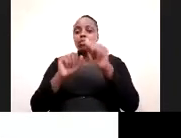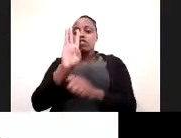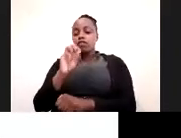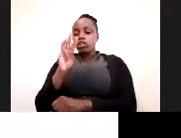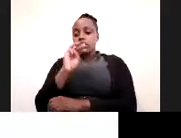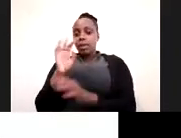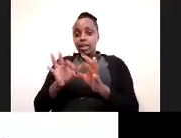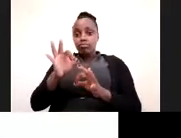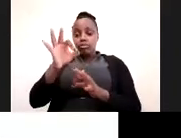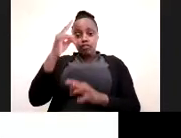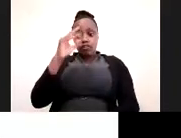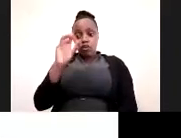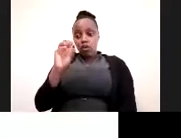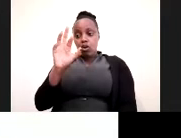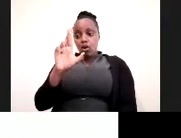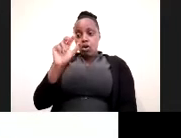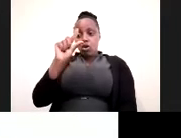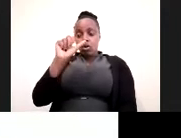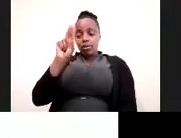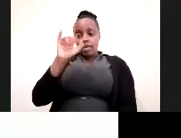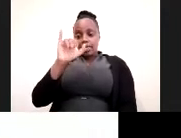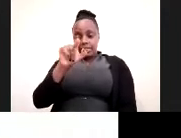of organic, and these are mainly